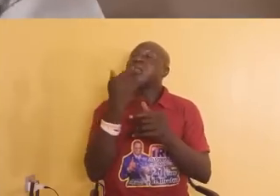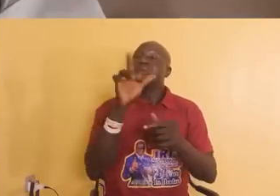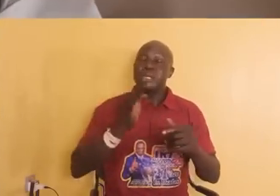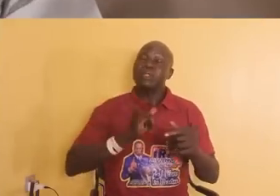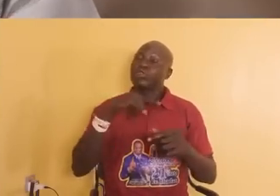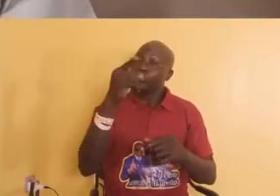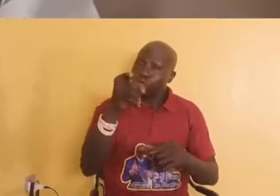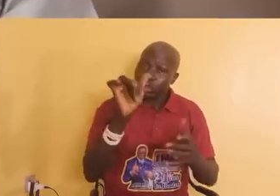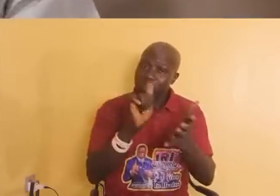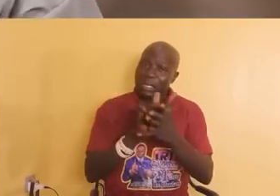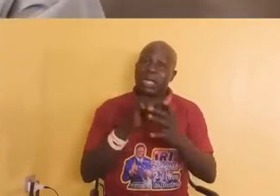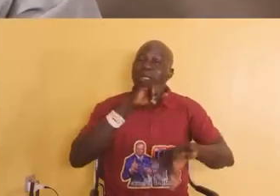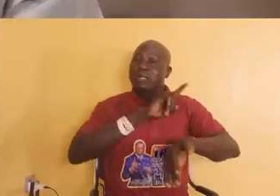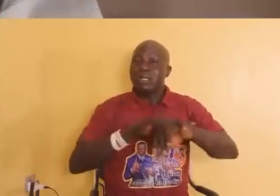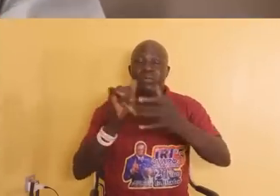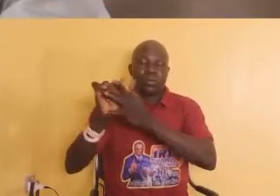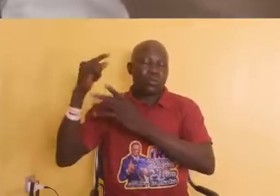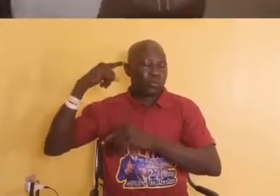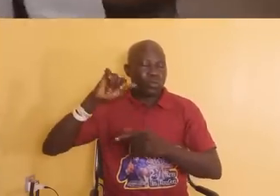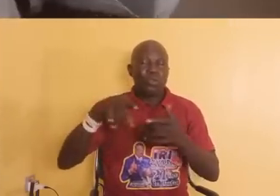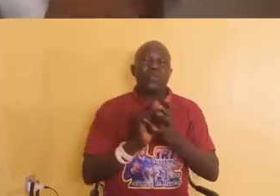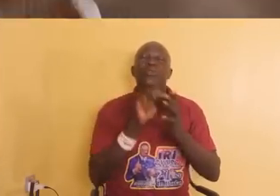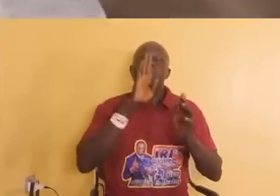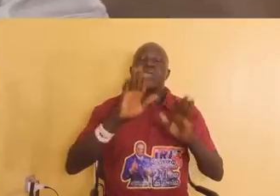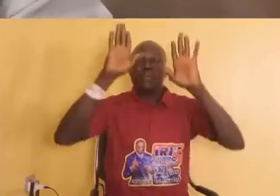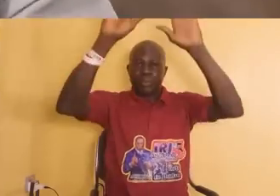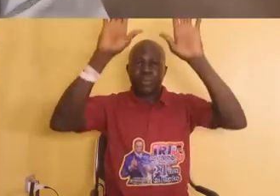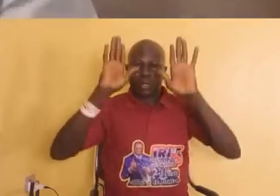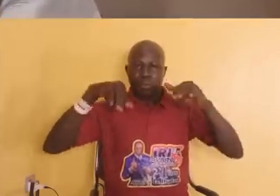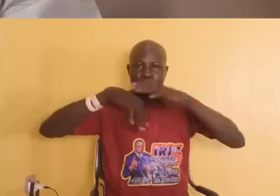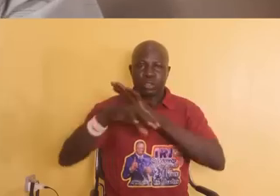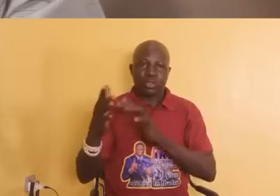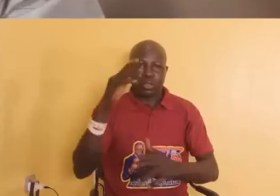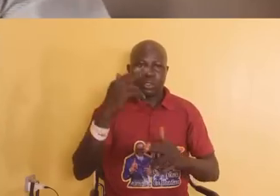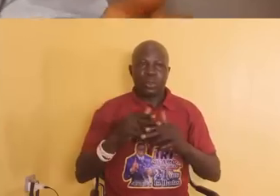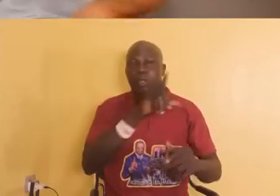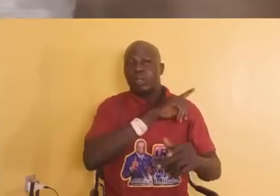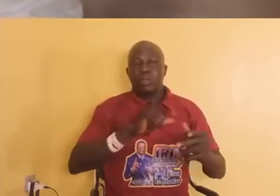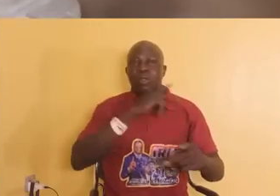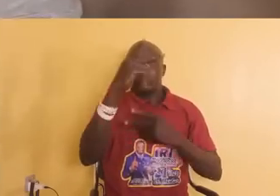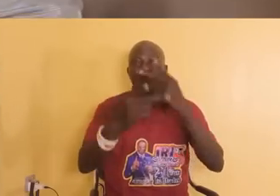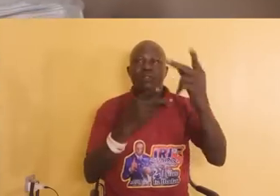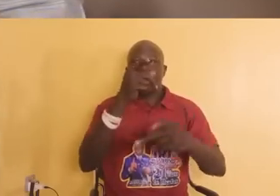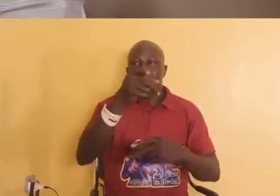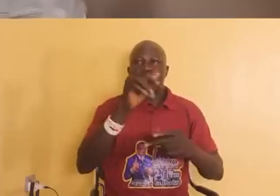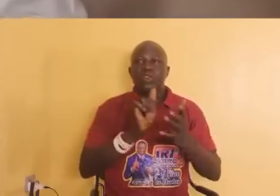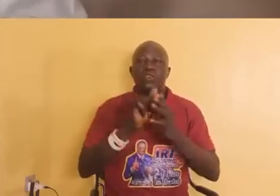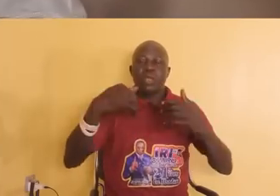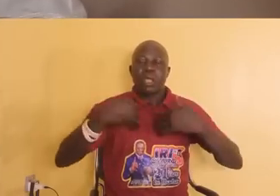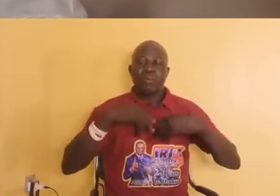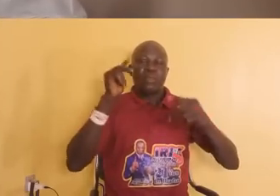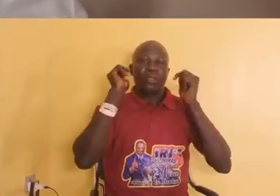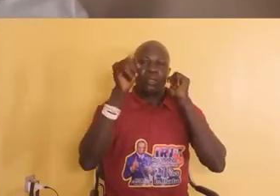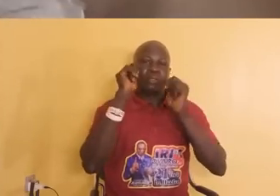be strong. I declare to you that it's high time. Jesus, miracle in Jesus. God will visit you.